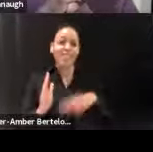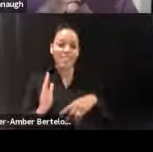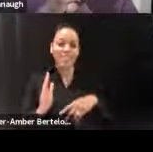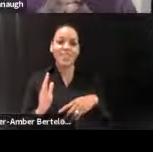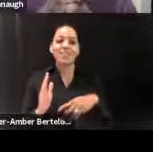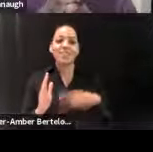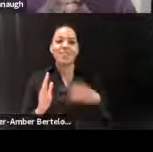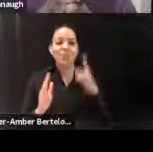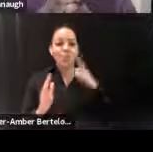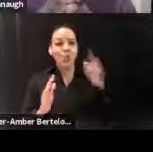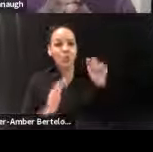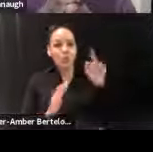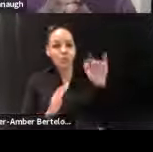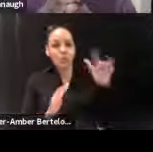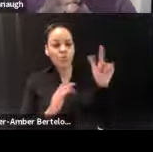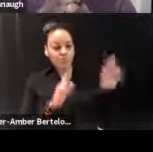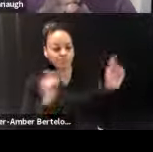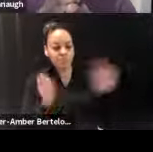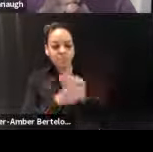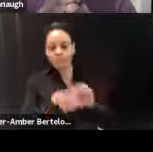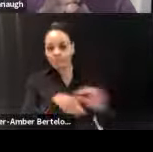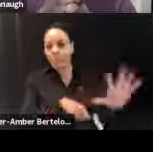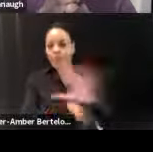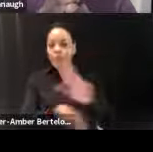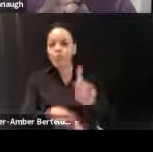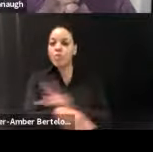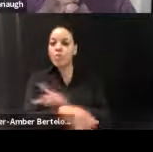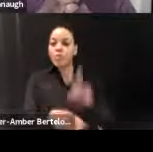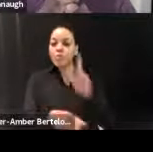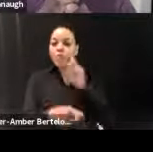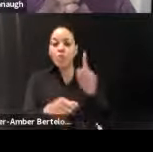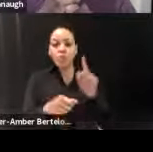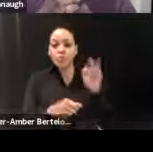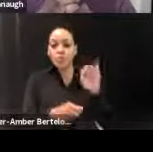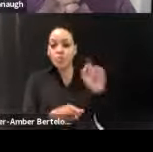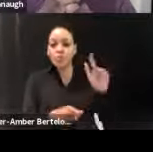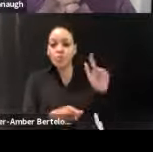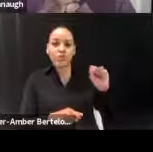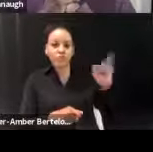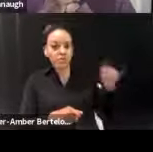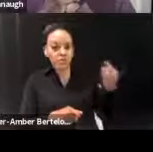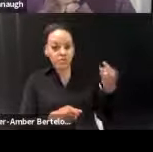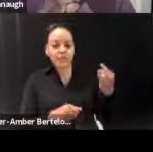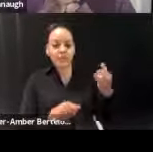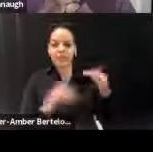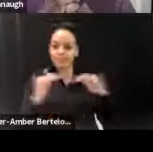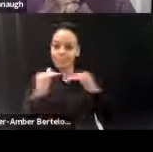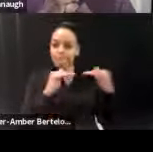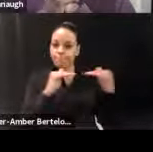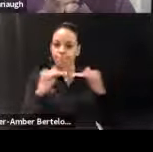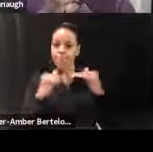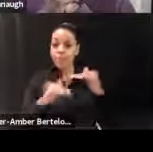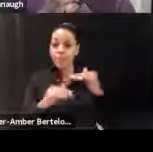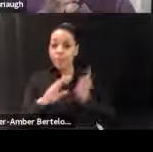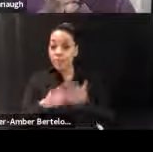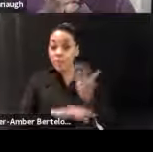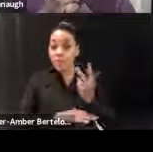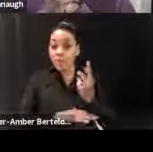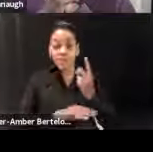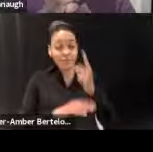social change, poetry for social justice, poetry as the art of the